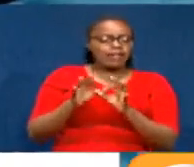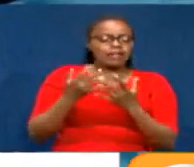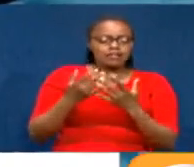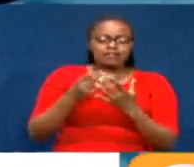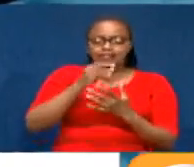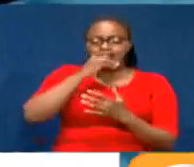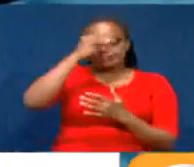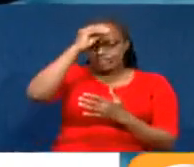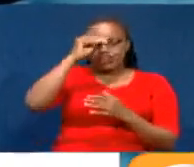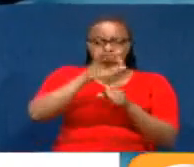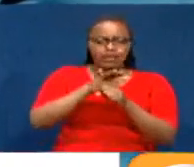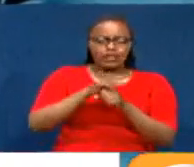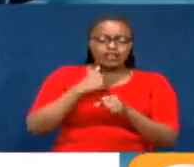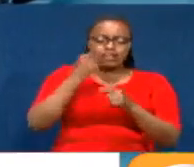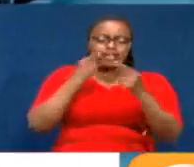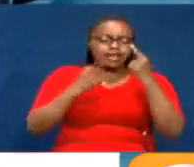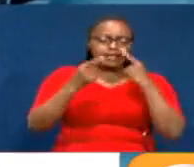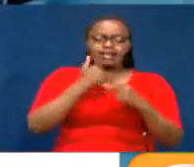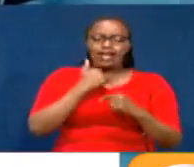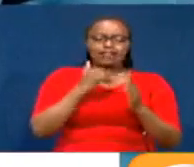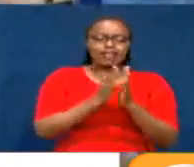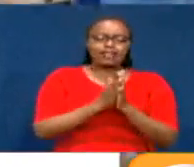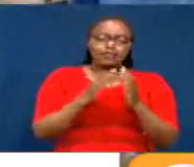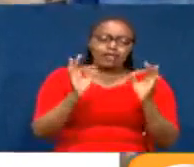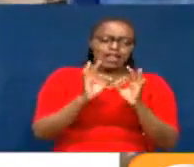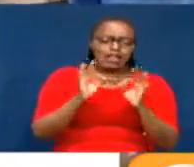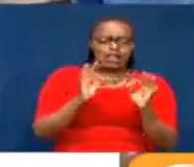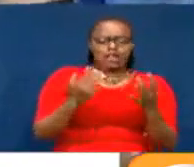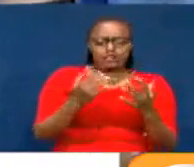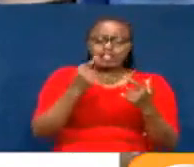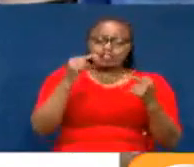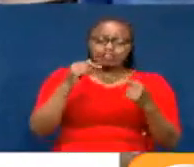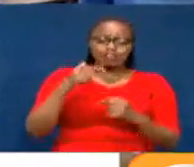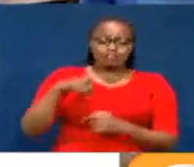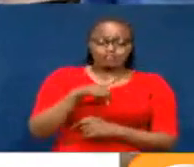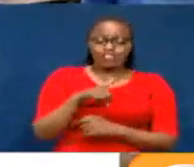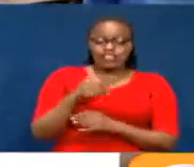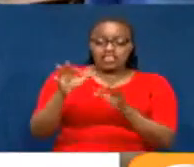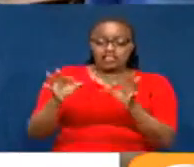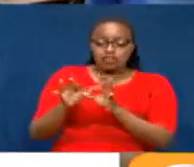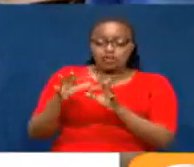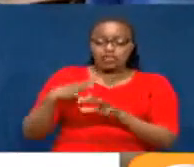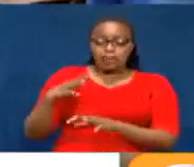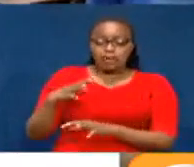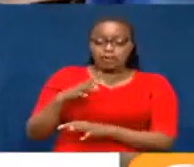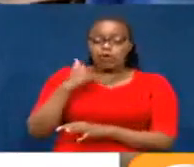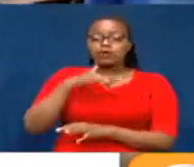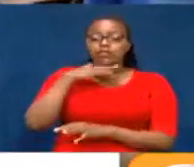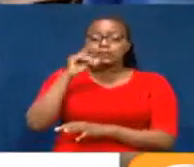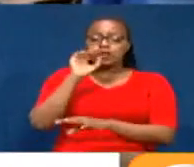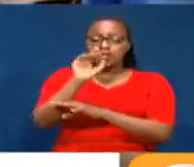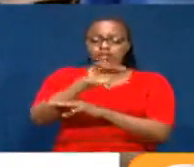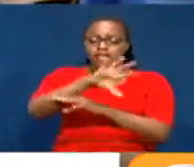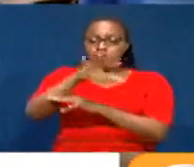tunashindwa. Badala machozi, yani tumebaki tunashangaa tu. The families of the victims who perished are appealing to the county